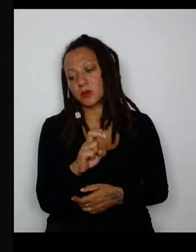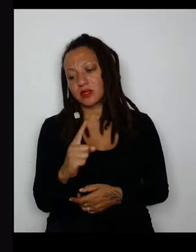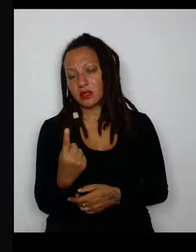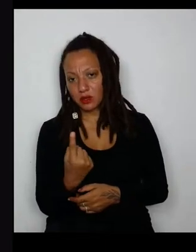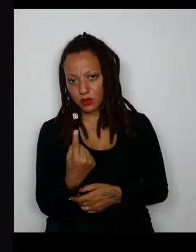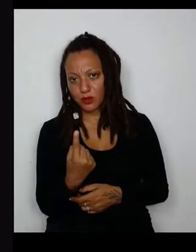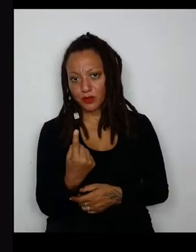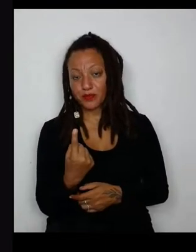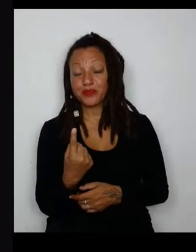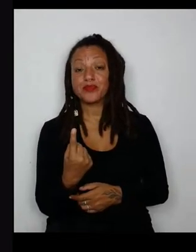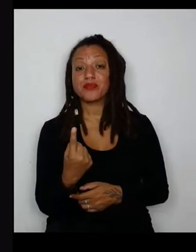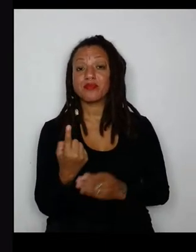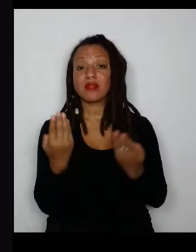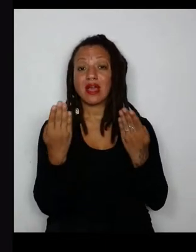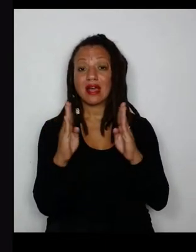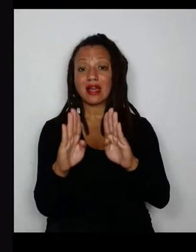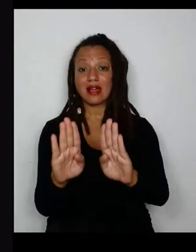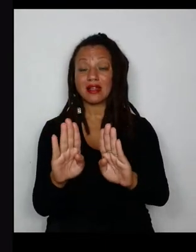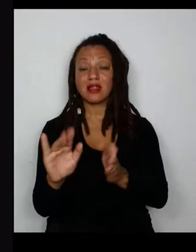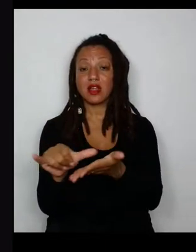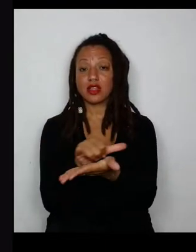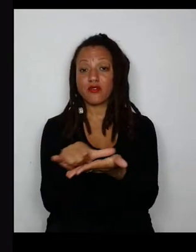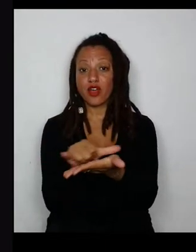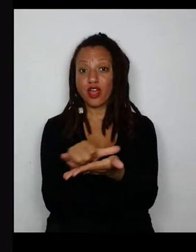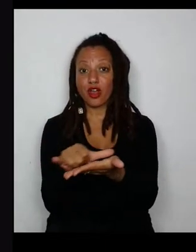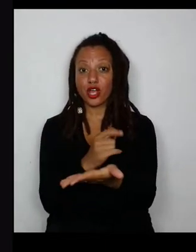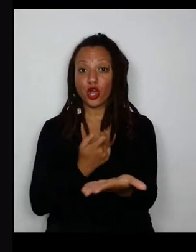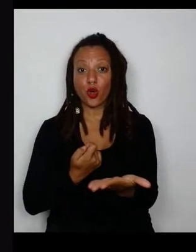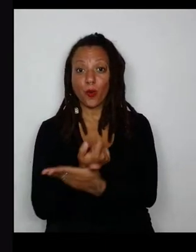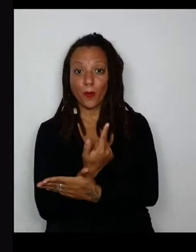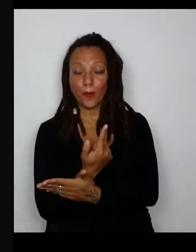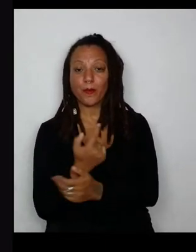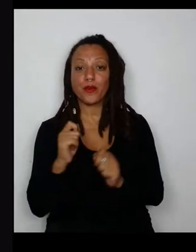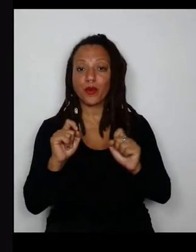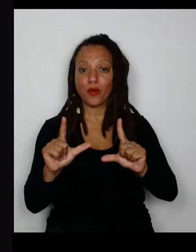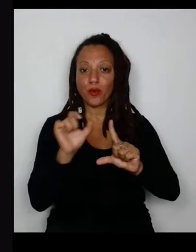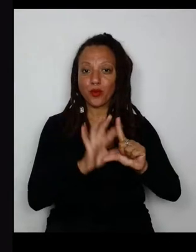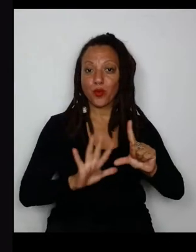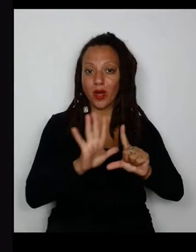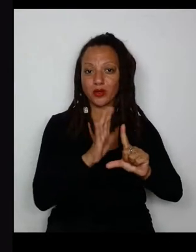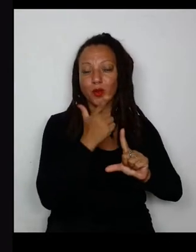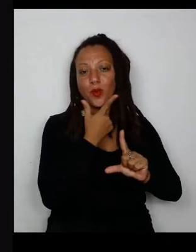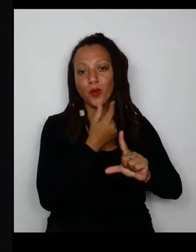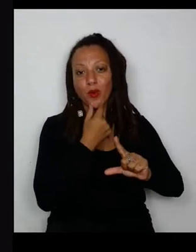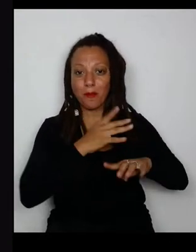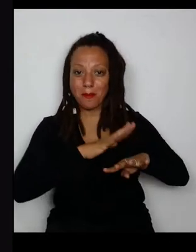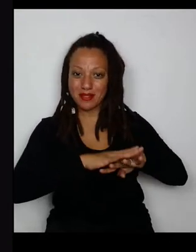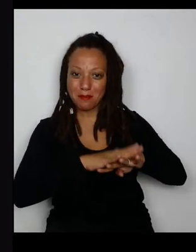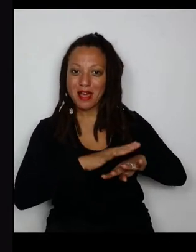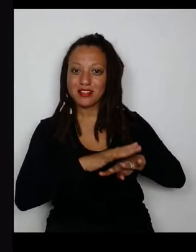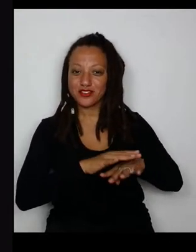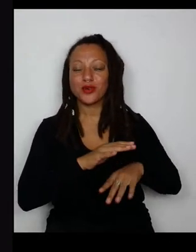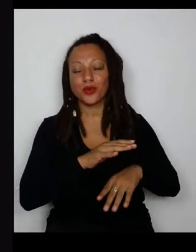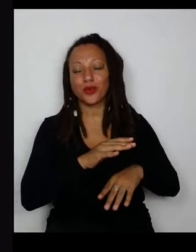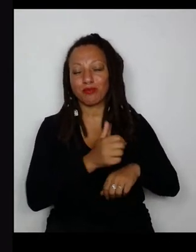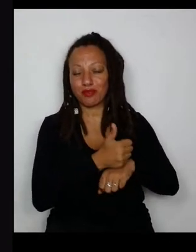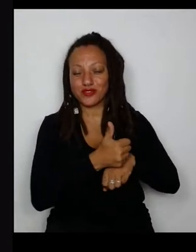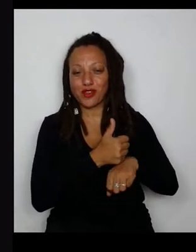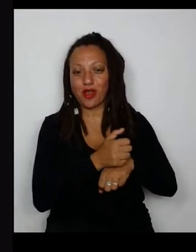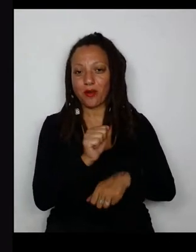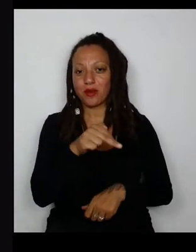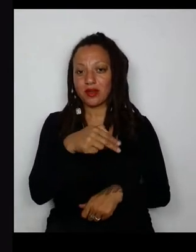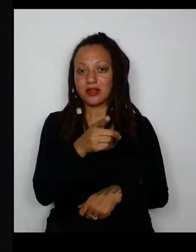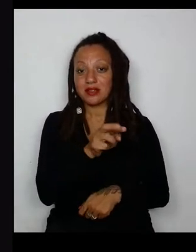1951 the nobler gallery in new york bought the painting from french mathematician and